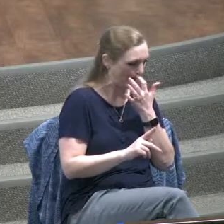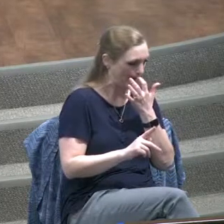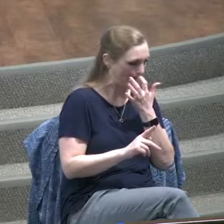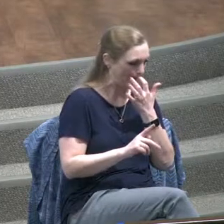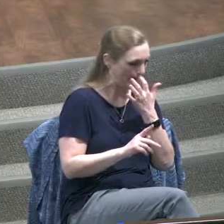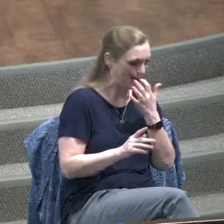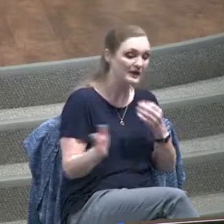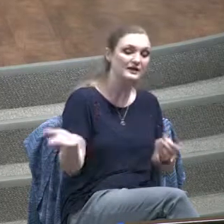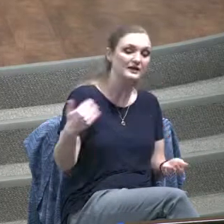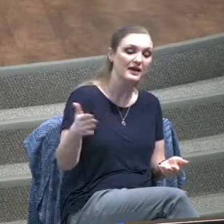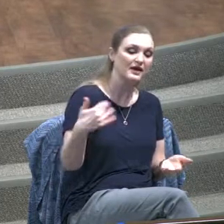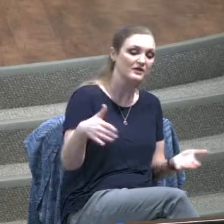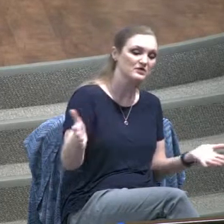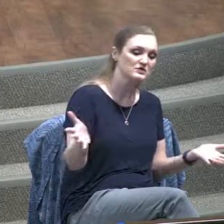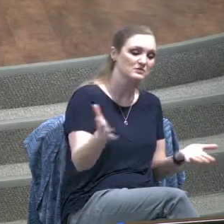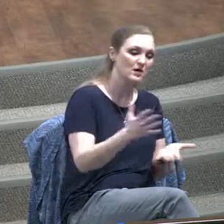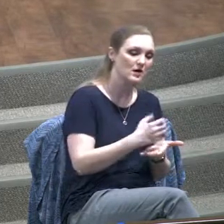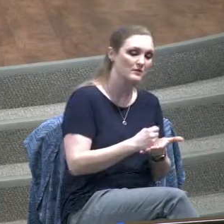together.